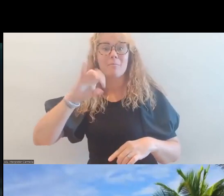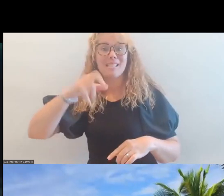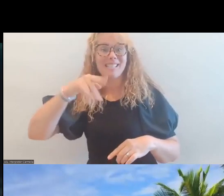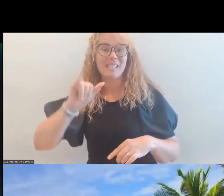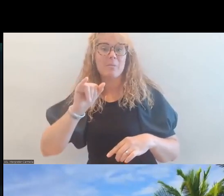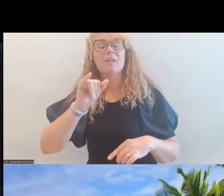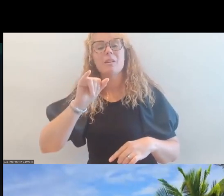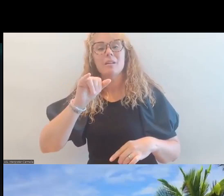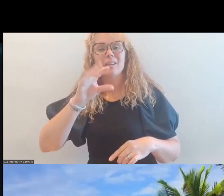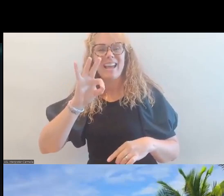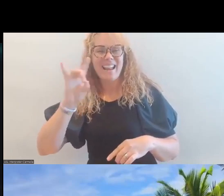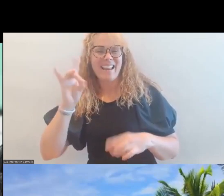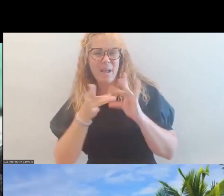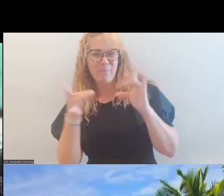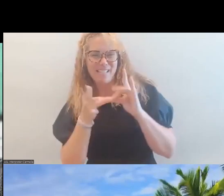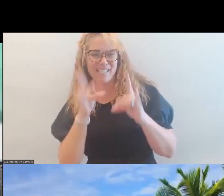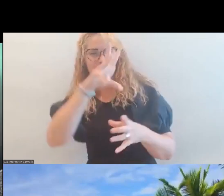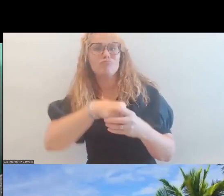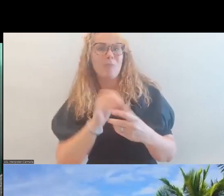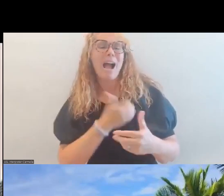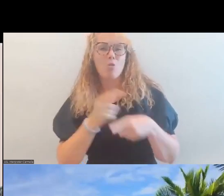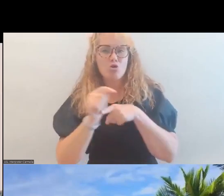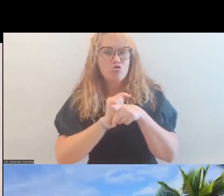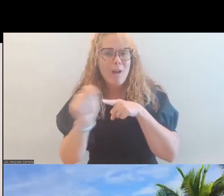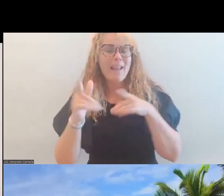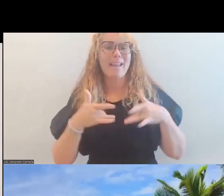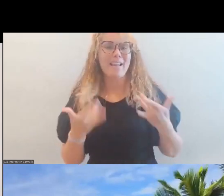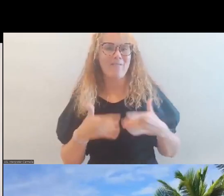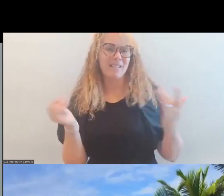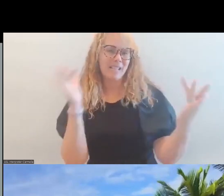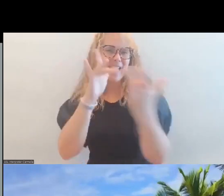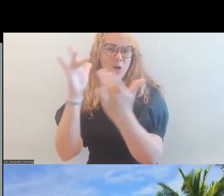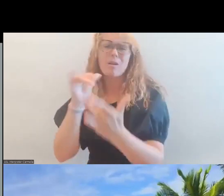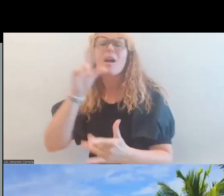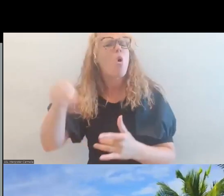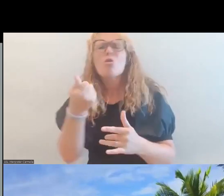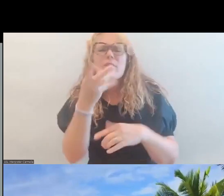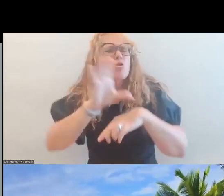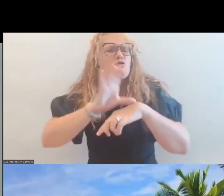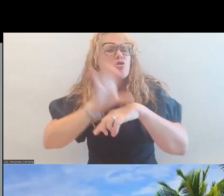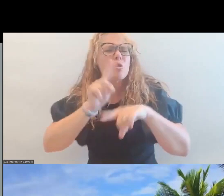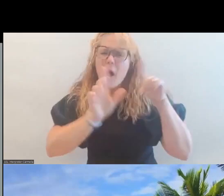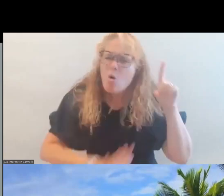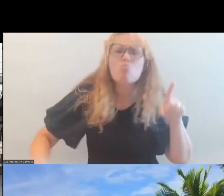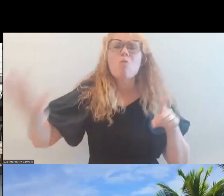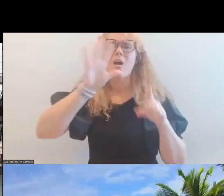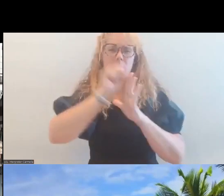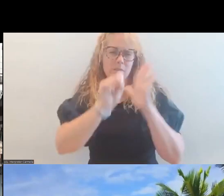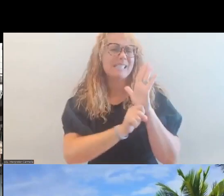988 messaging into our trainings, events, and outreach, not just in a few churches, but across the entire